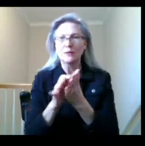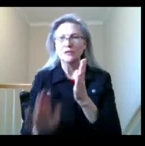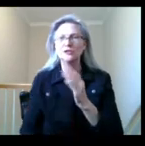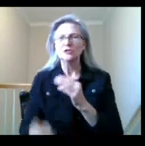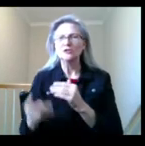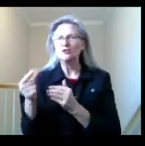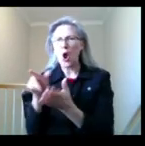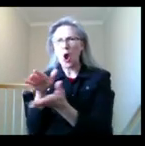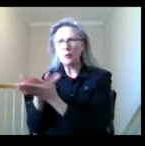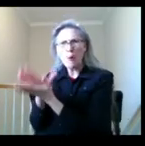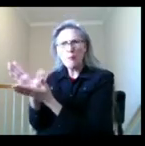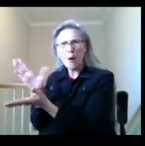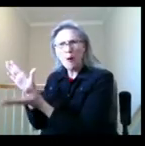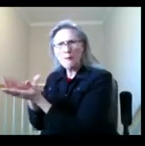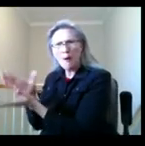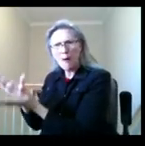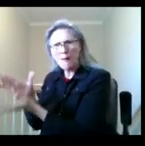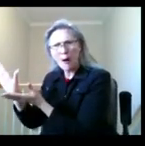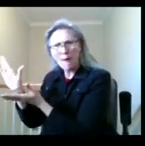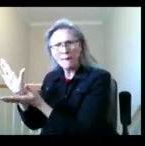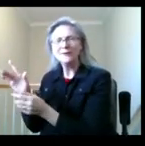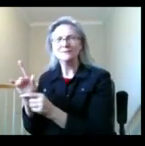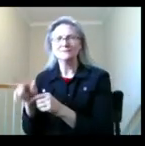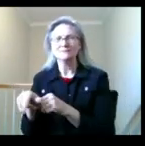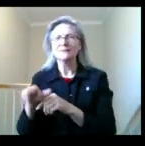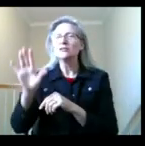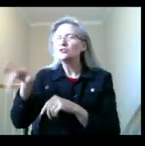Sorry about Lucy.